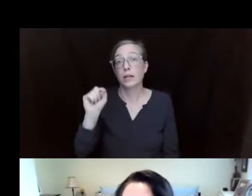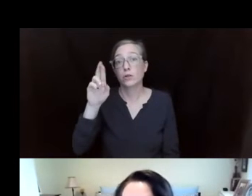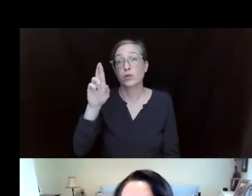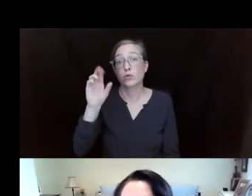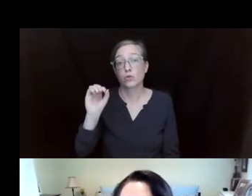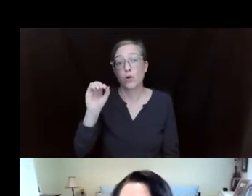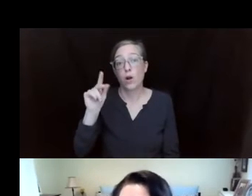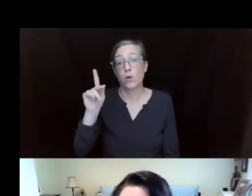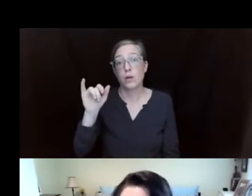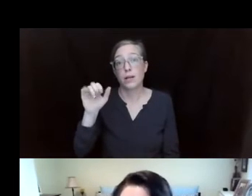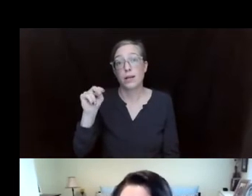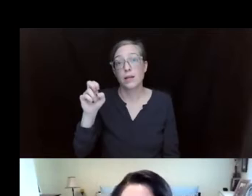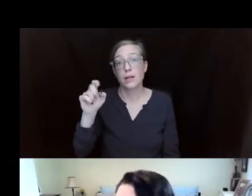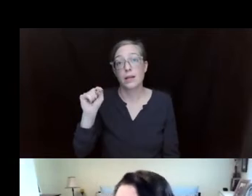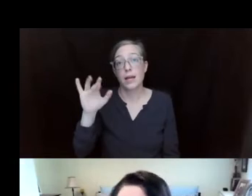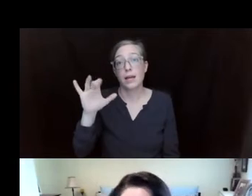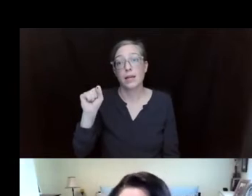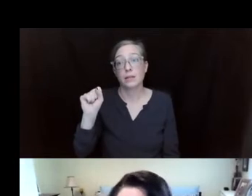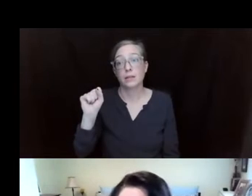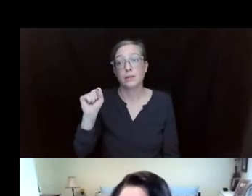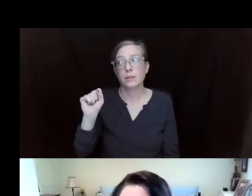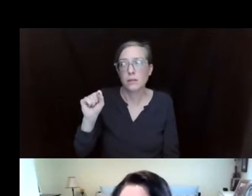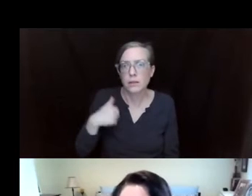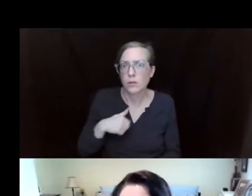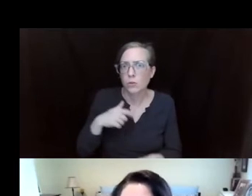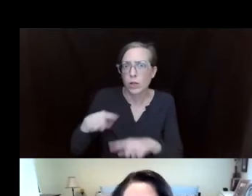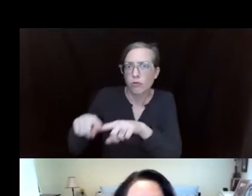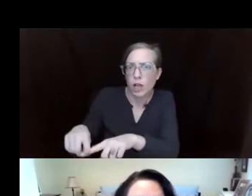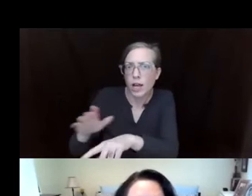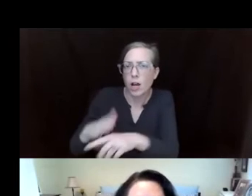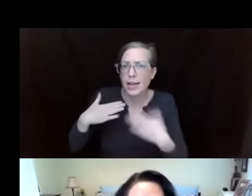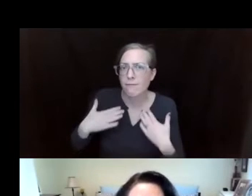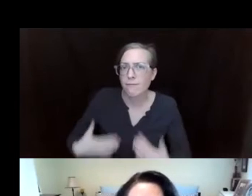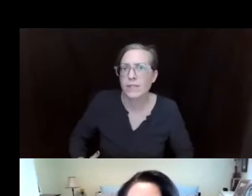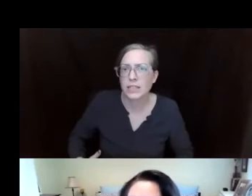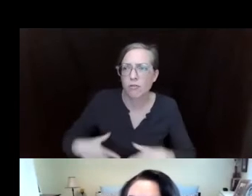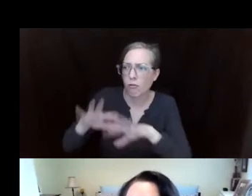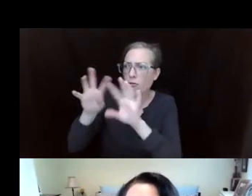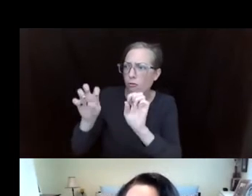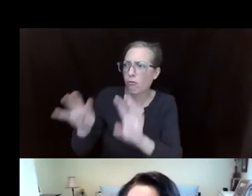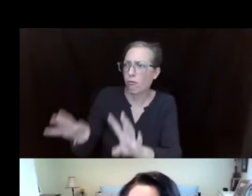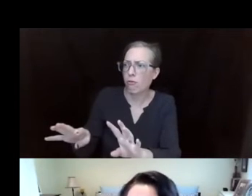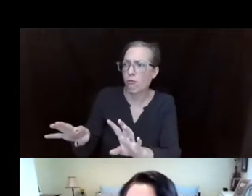a physical phenomena. We don't require any chemical reaction. So this makes our